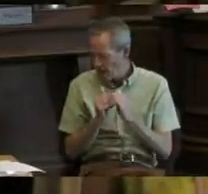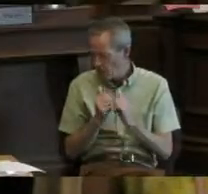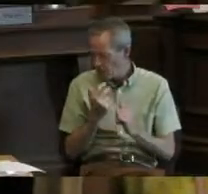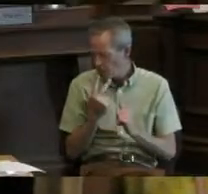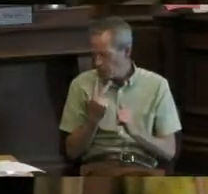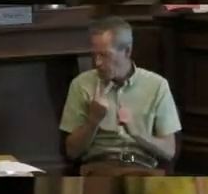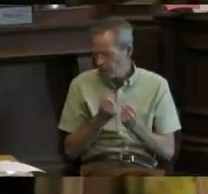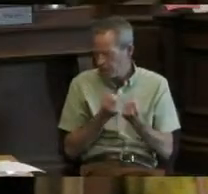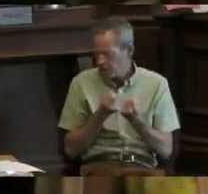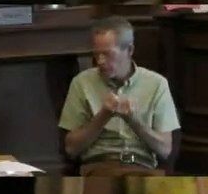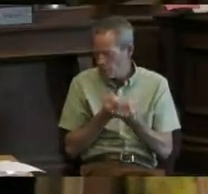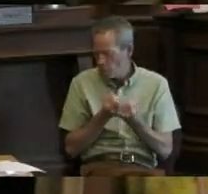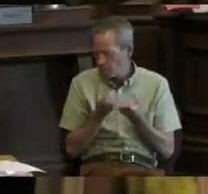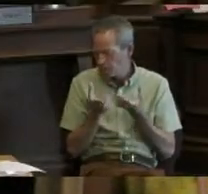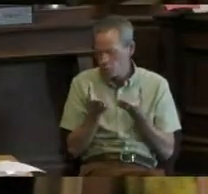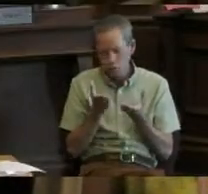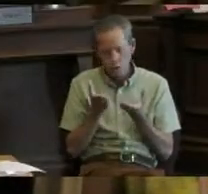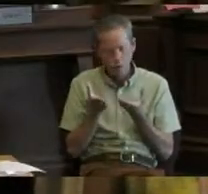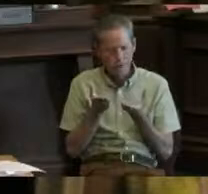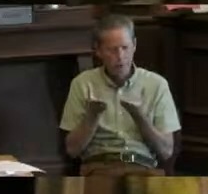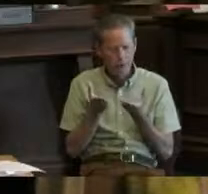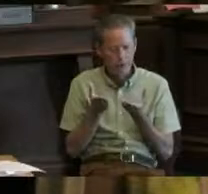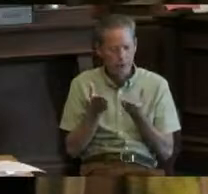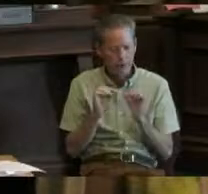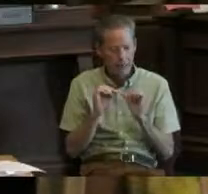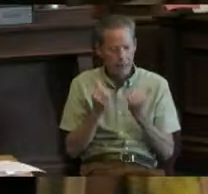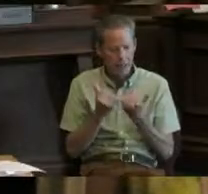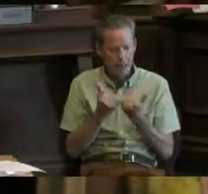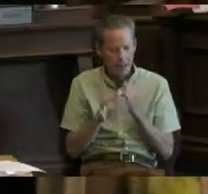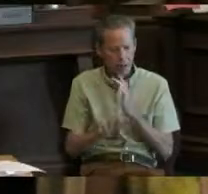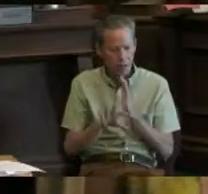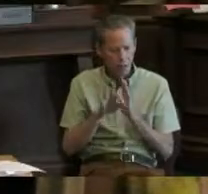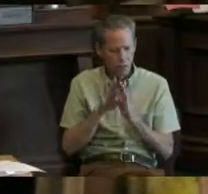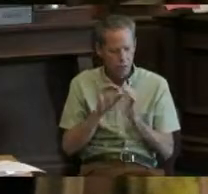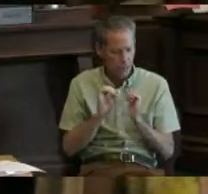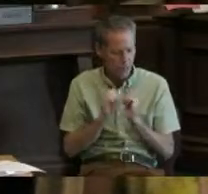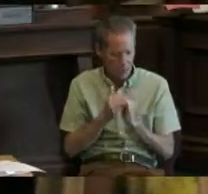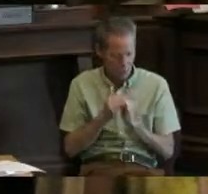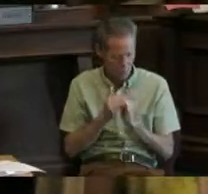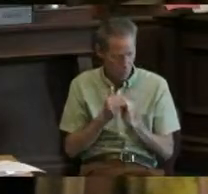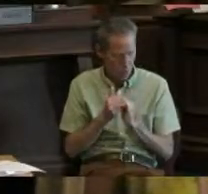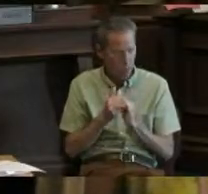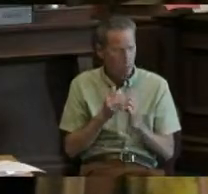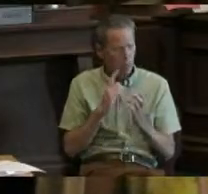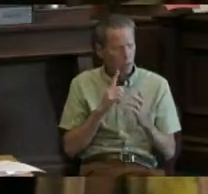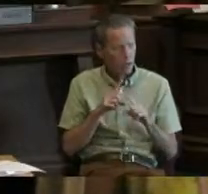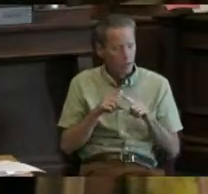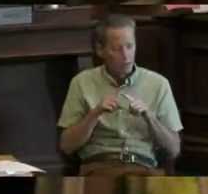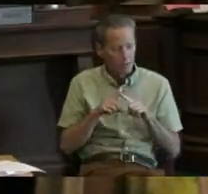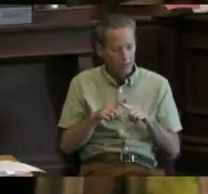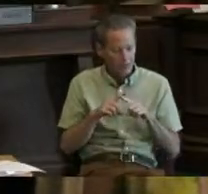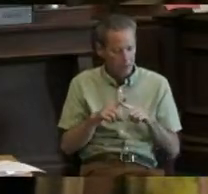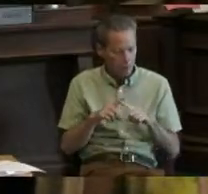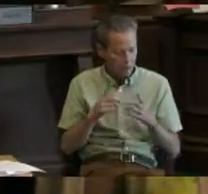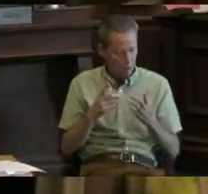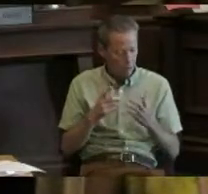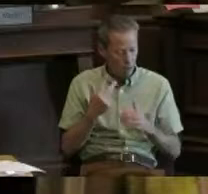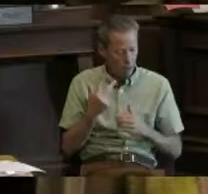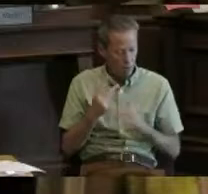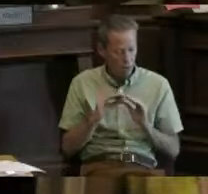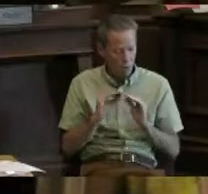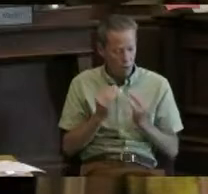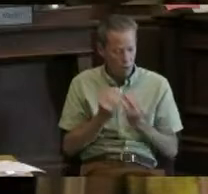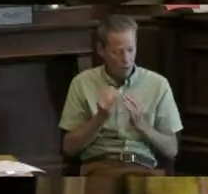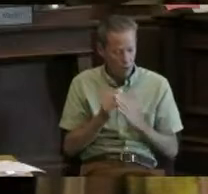three supportive services agencies chosen? Is it just based on the three organizations who